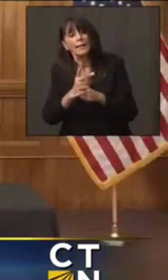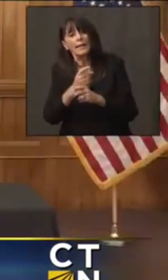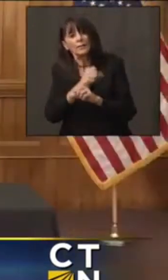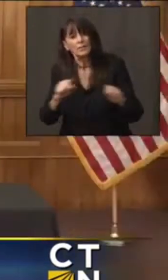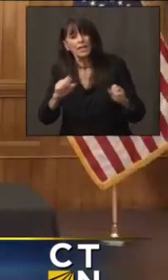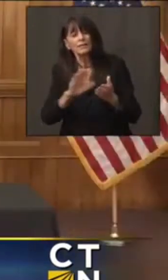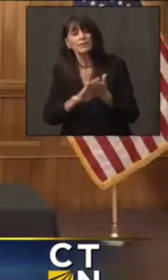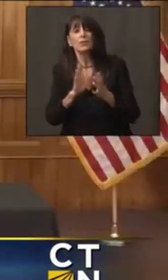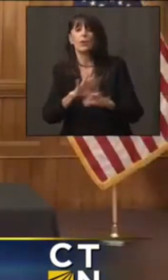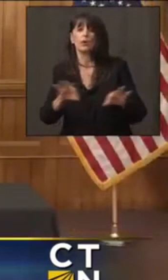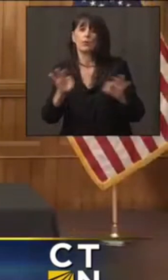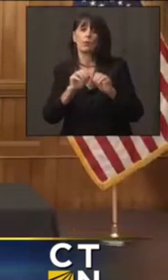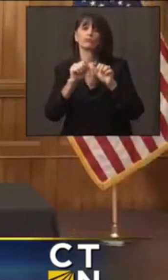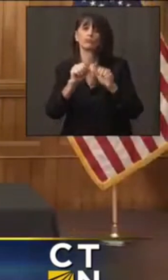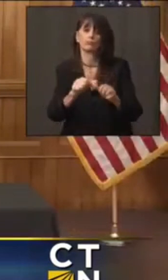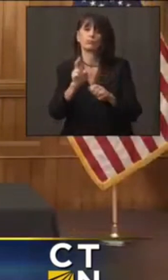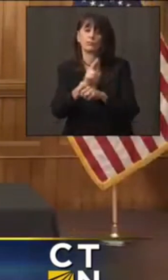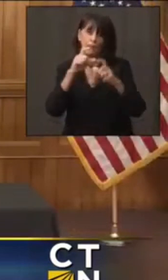Okay, thank you.